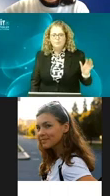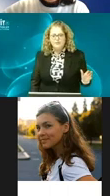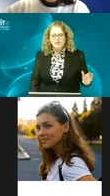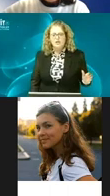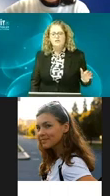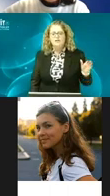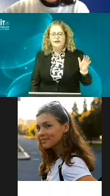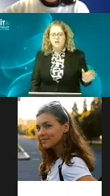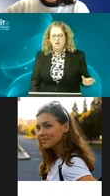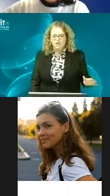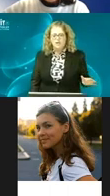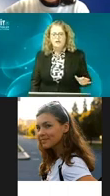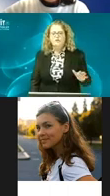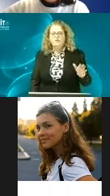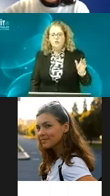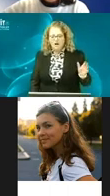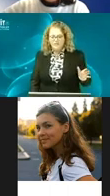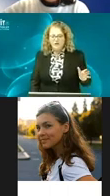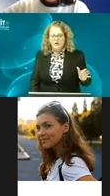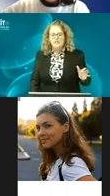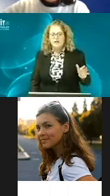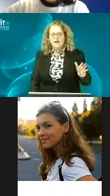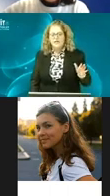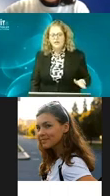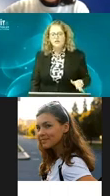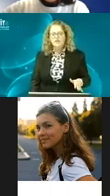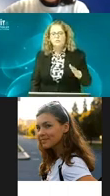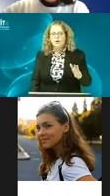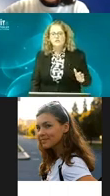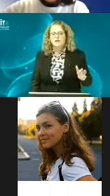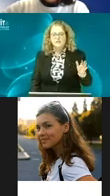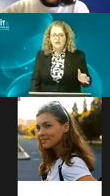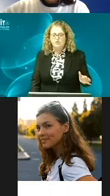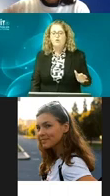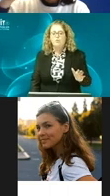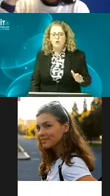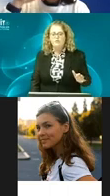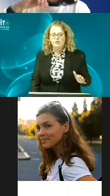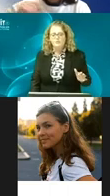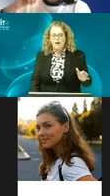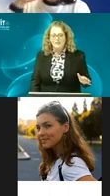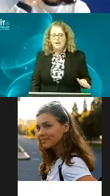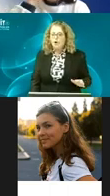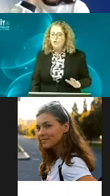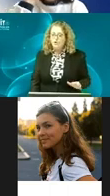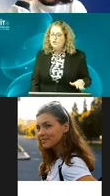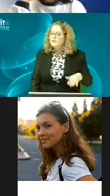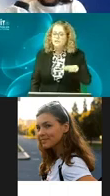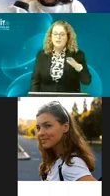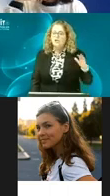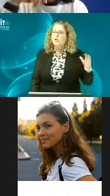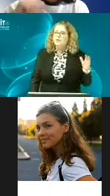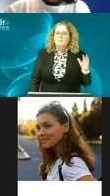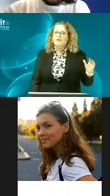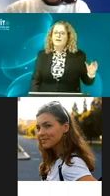a competition that I judged in for avatars, and this was Cassandra, who won first prize. Although she